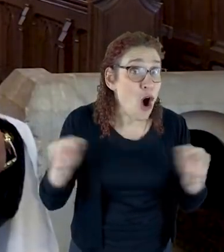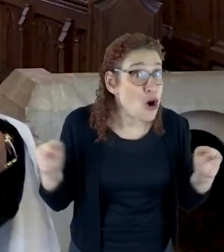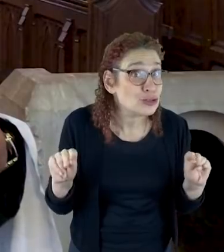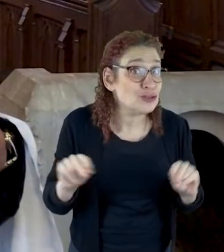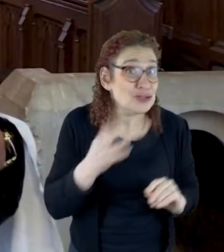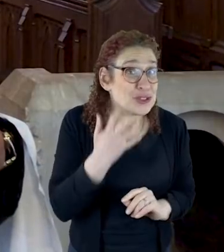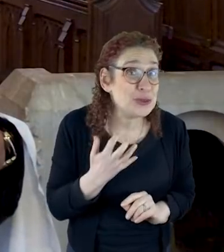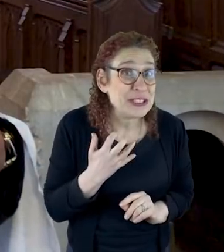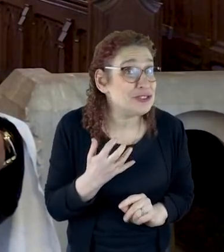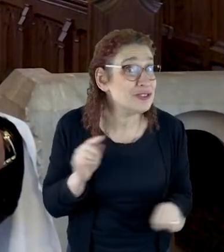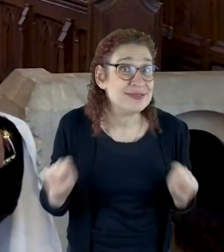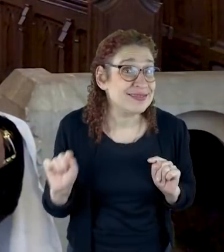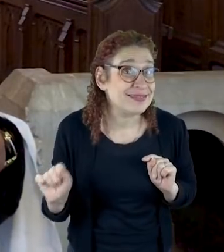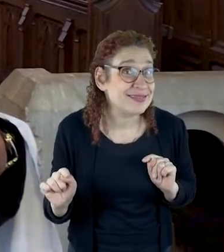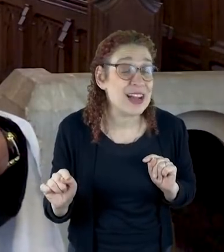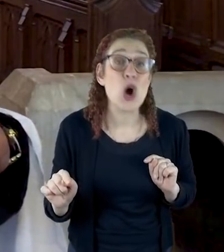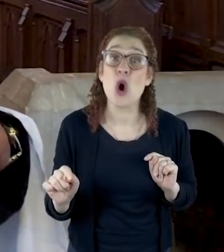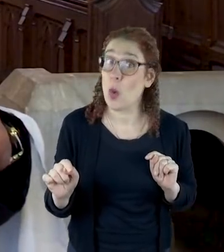not Jewish.